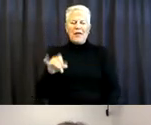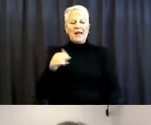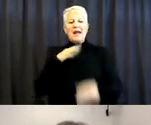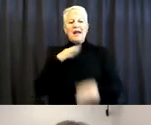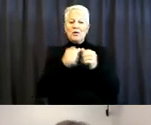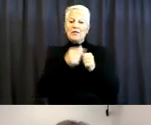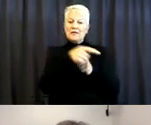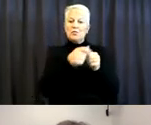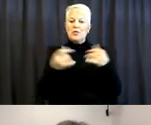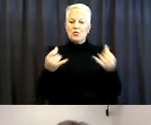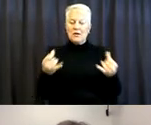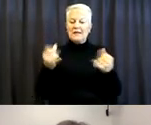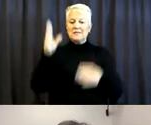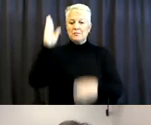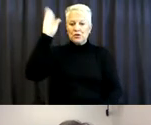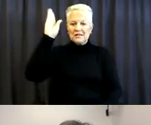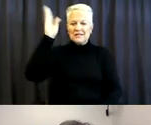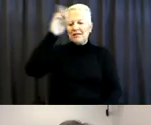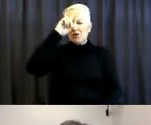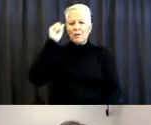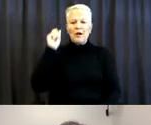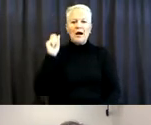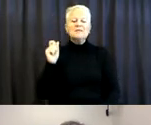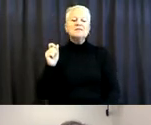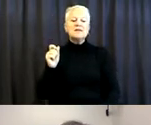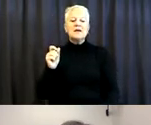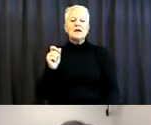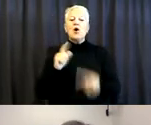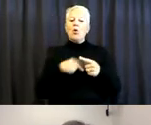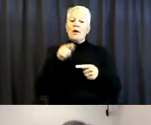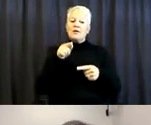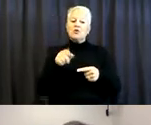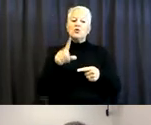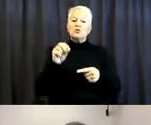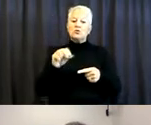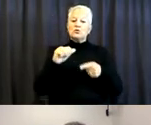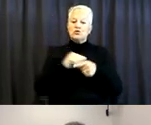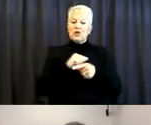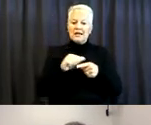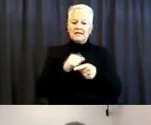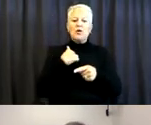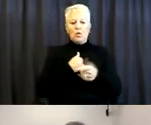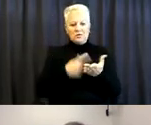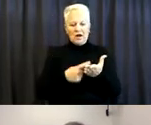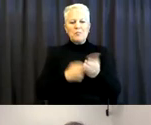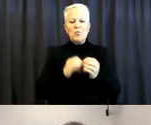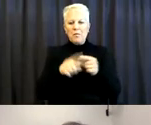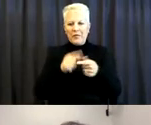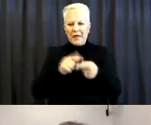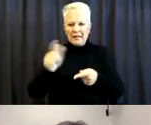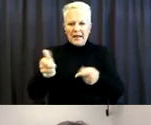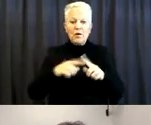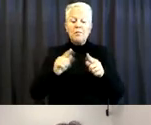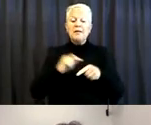today's presentation because when you do trainings, and we'll talk more about that in a little bit, but trainings